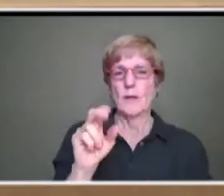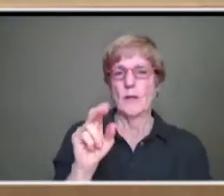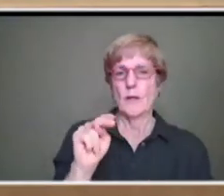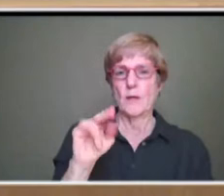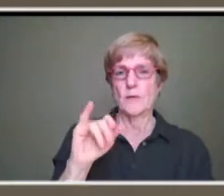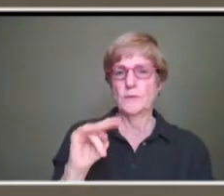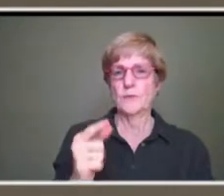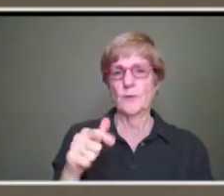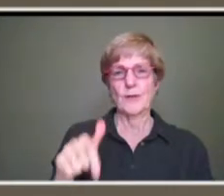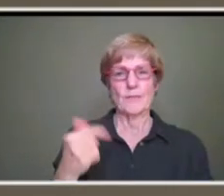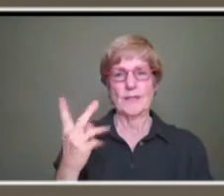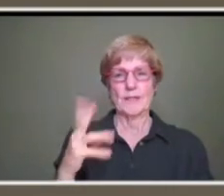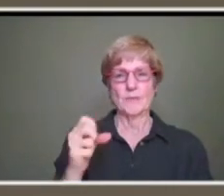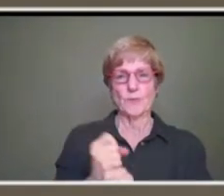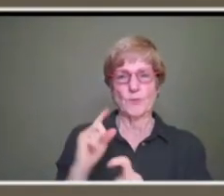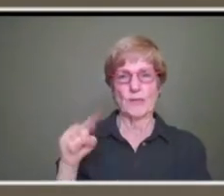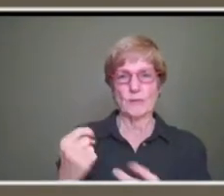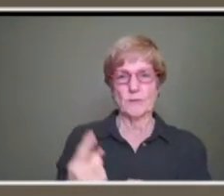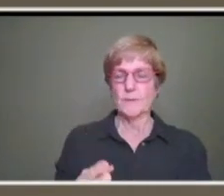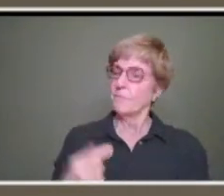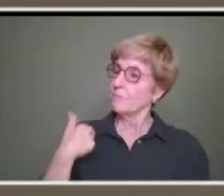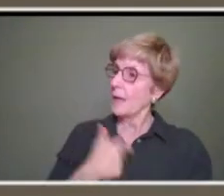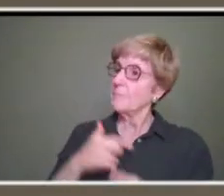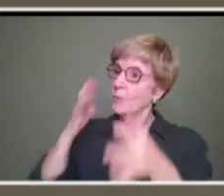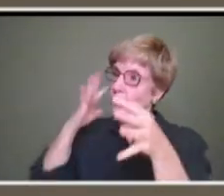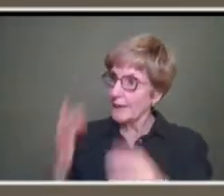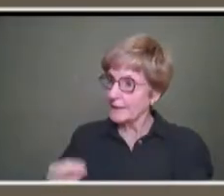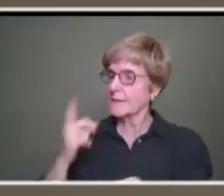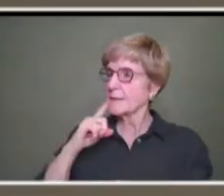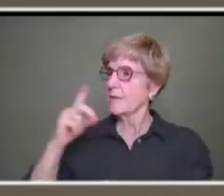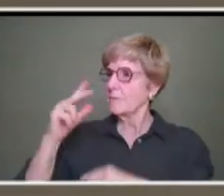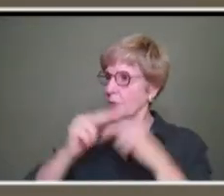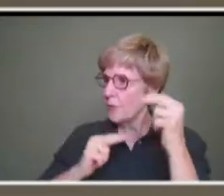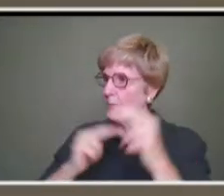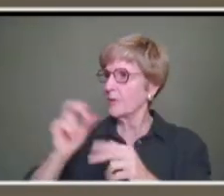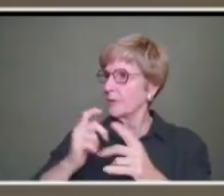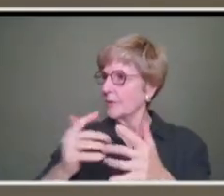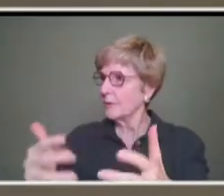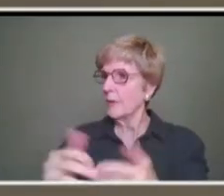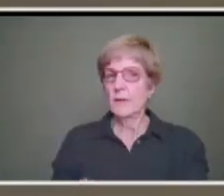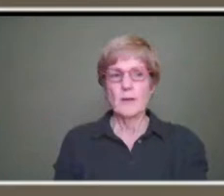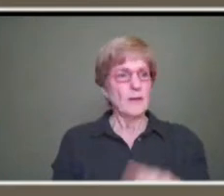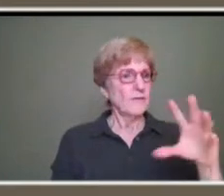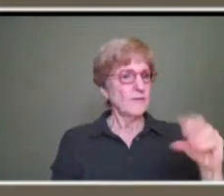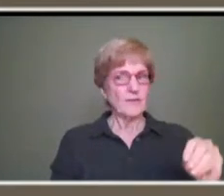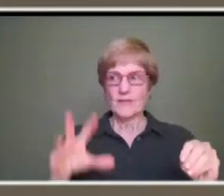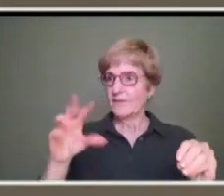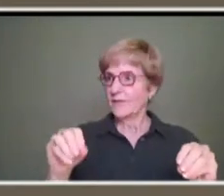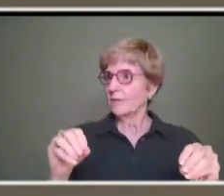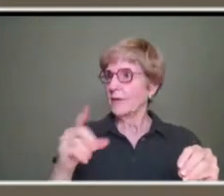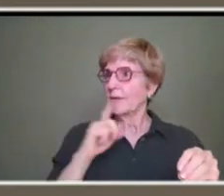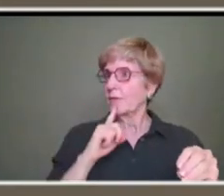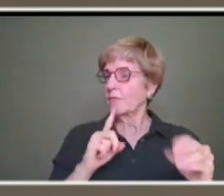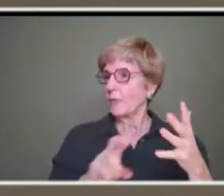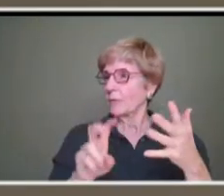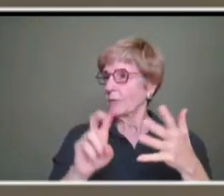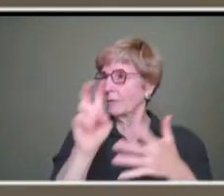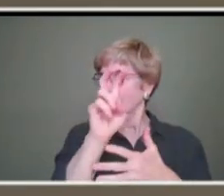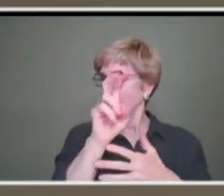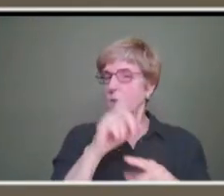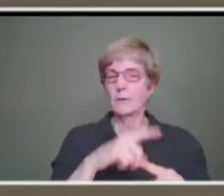but we are making the decision for the growth we know that we're 50 out of 50 in upward mobility and failing and